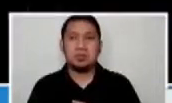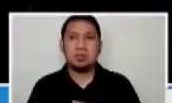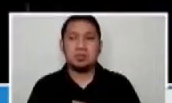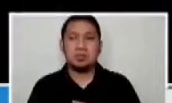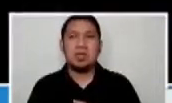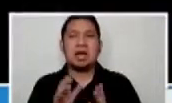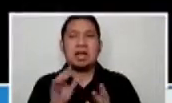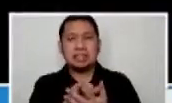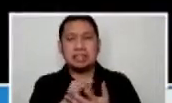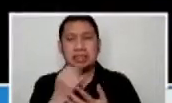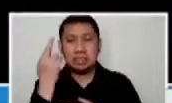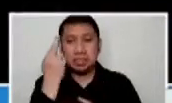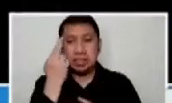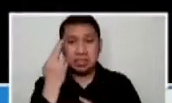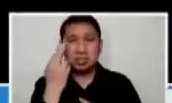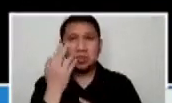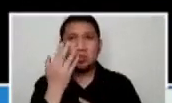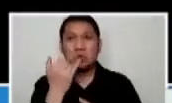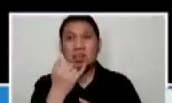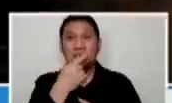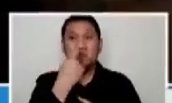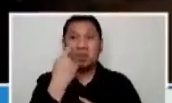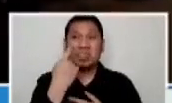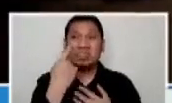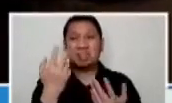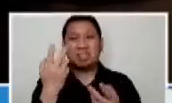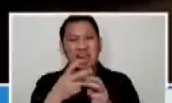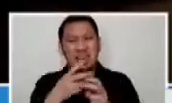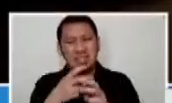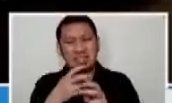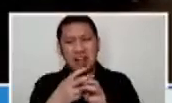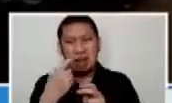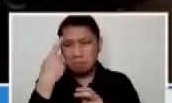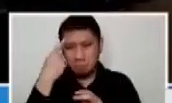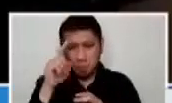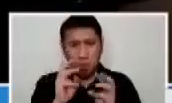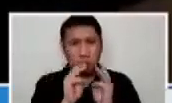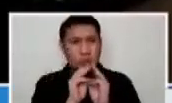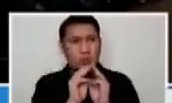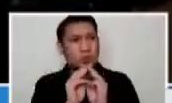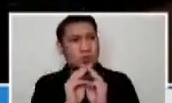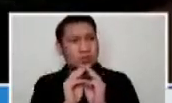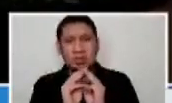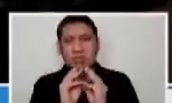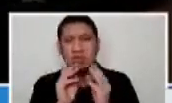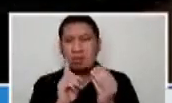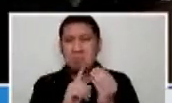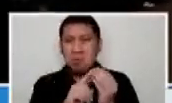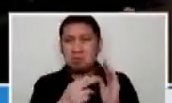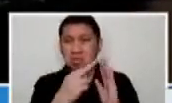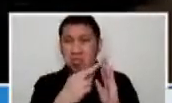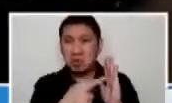that this paid off because so far we know of only around 10